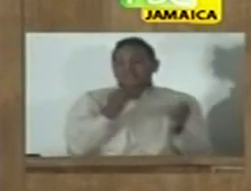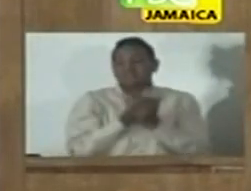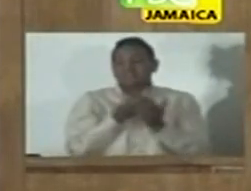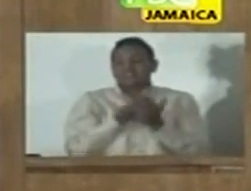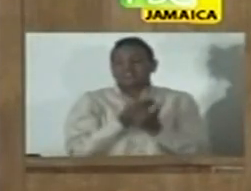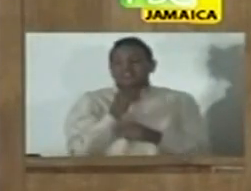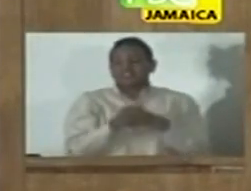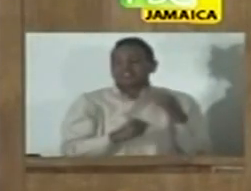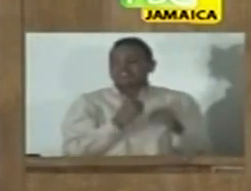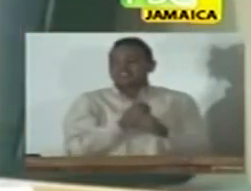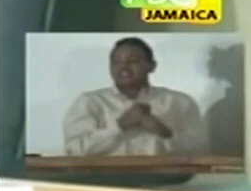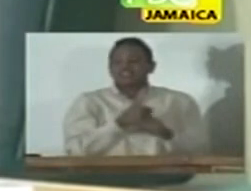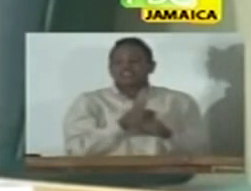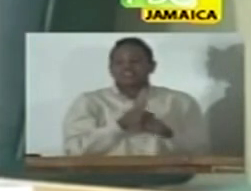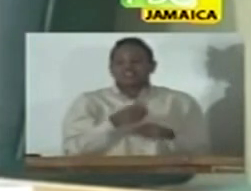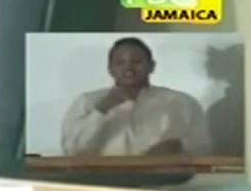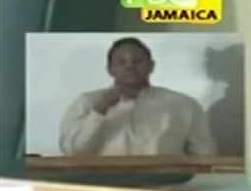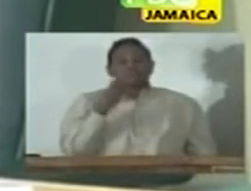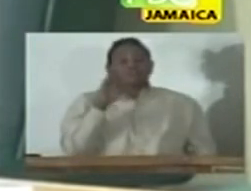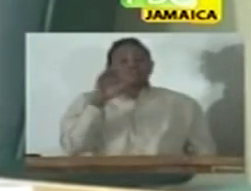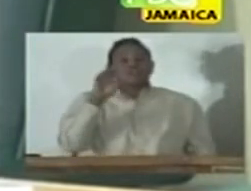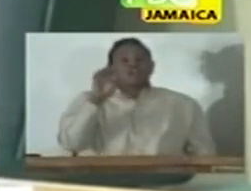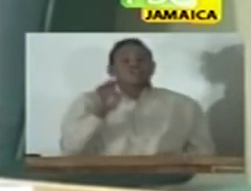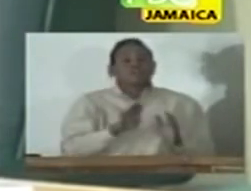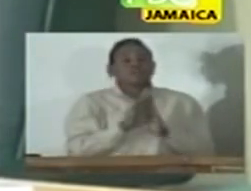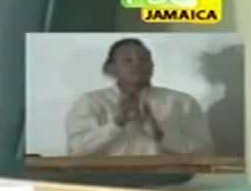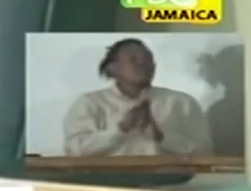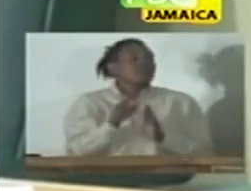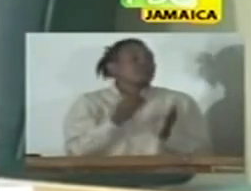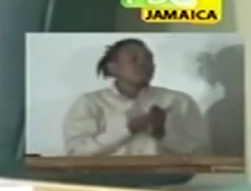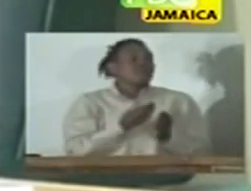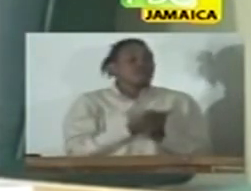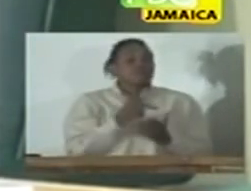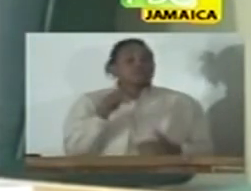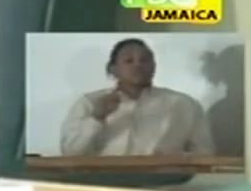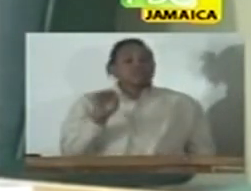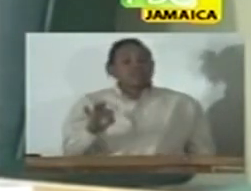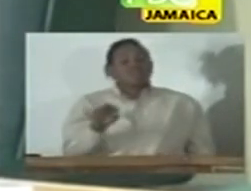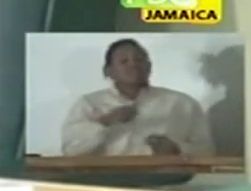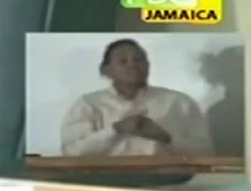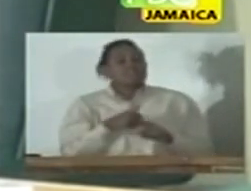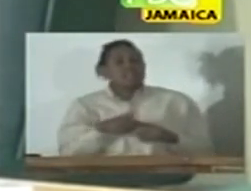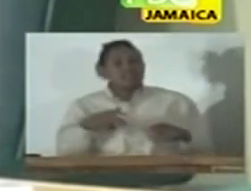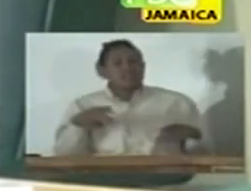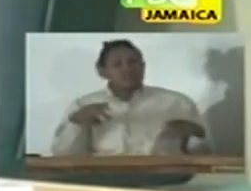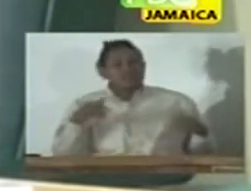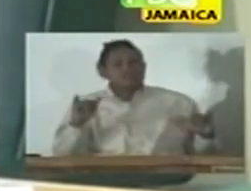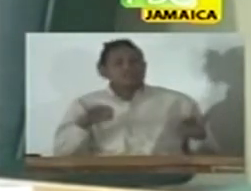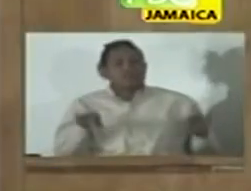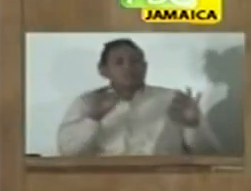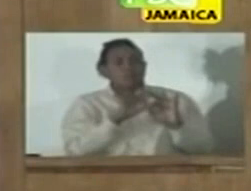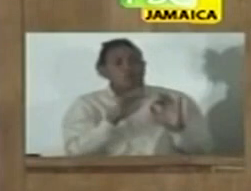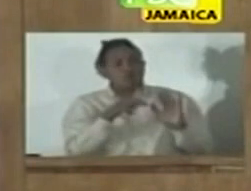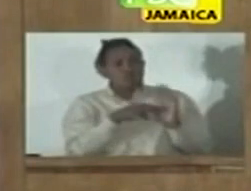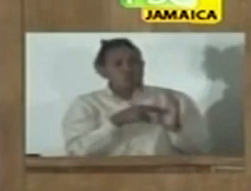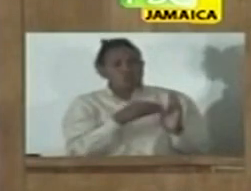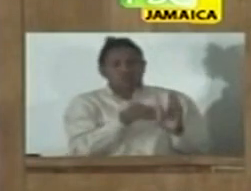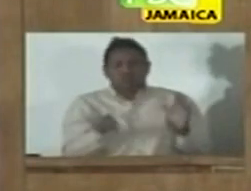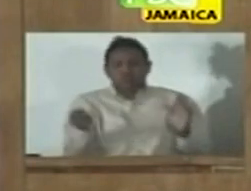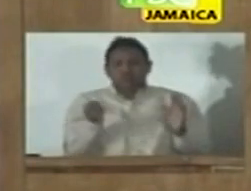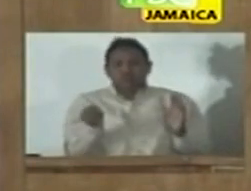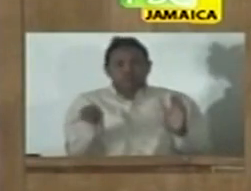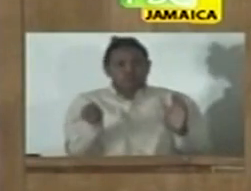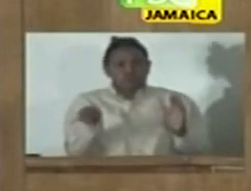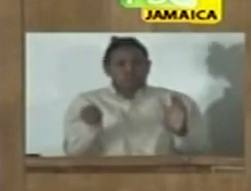the Petrocarib Development Fund, PDF, continued to play a pivotal role in financing the